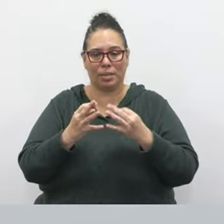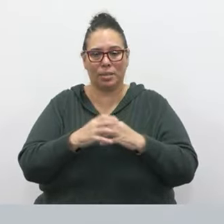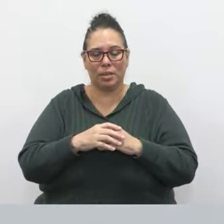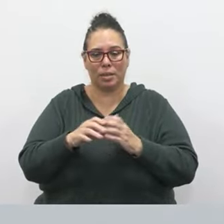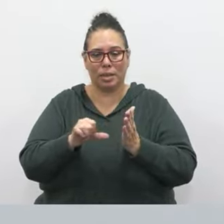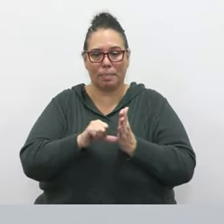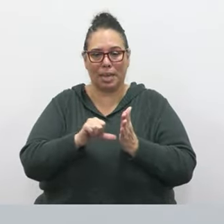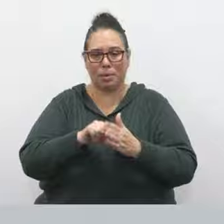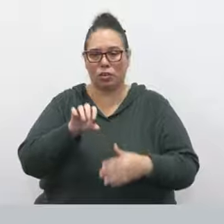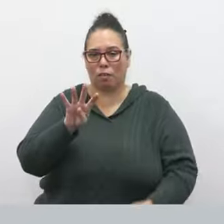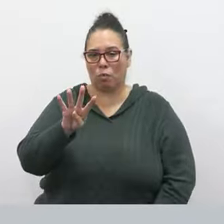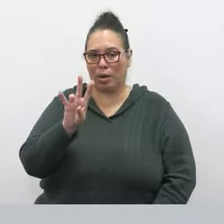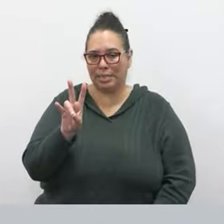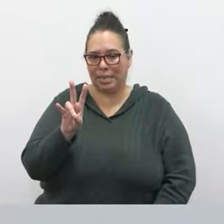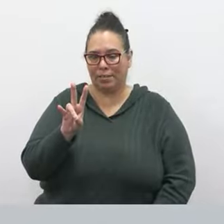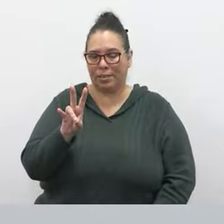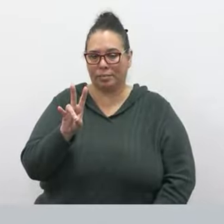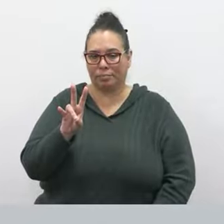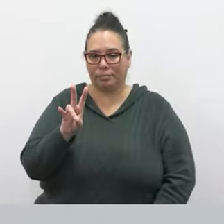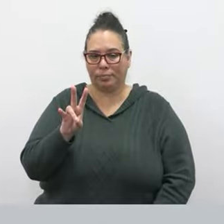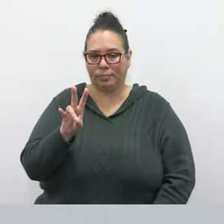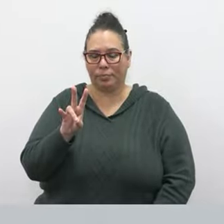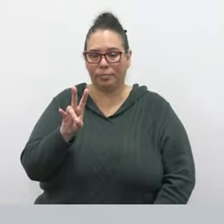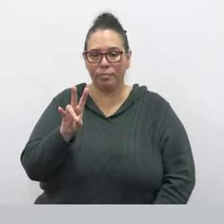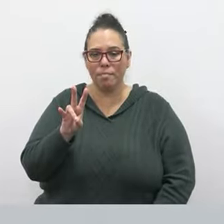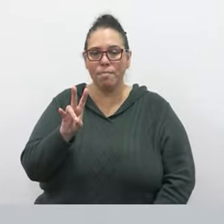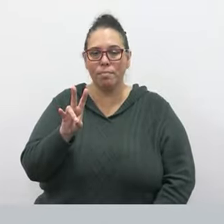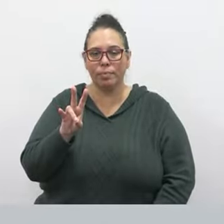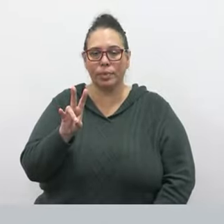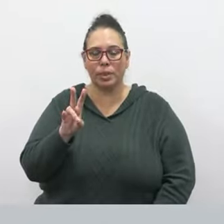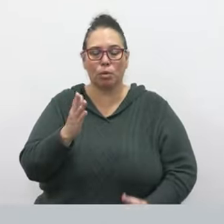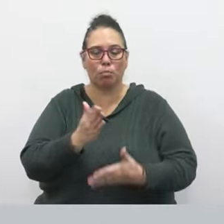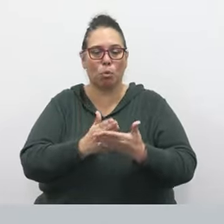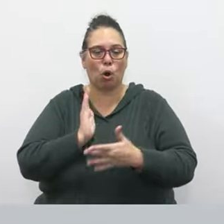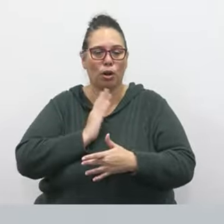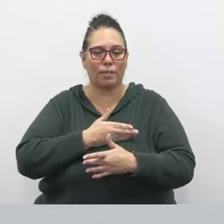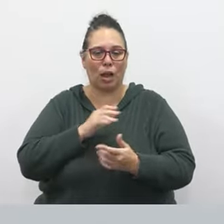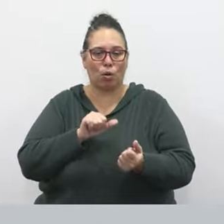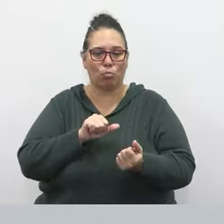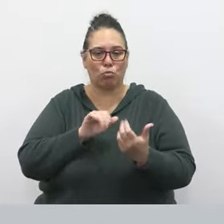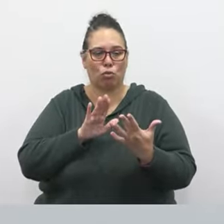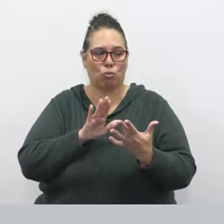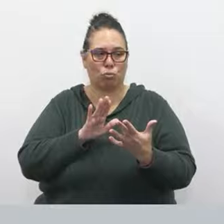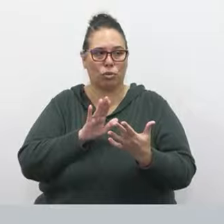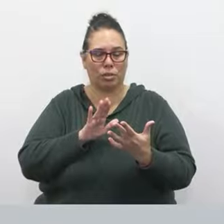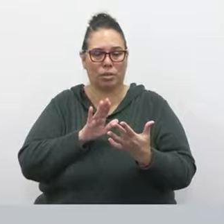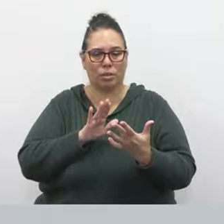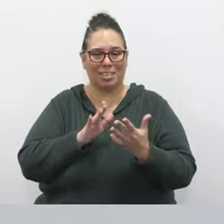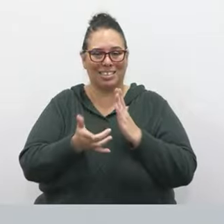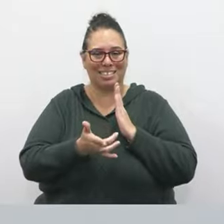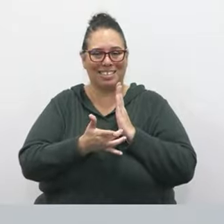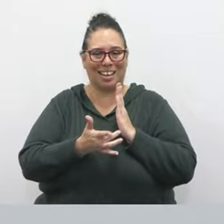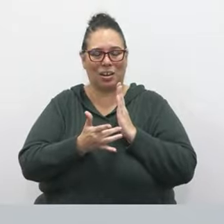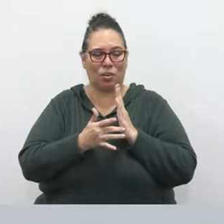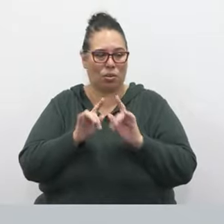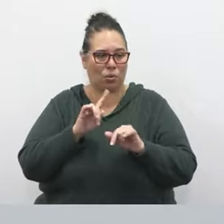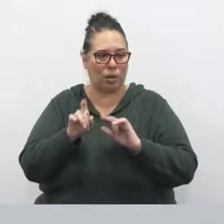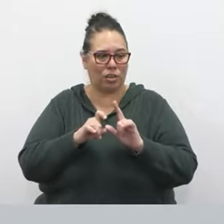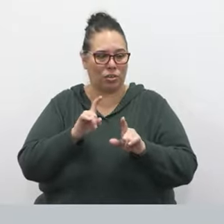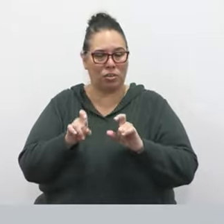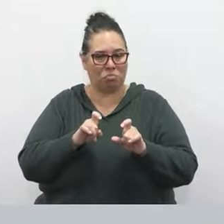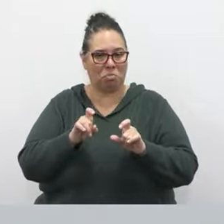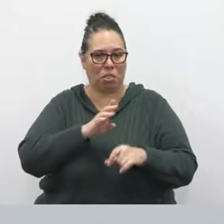on page 47, these are part of our approach, and just as a reminder, part of our approach is the technical questions that the board